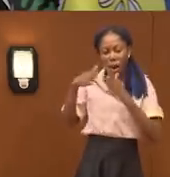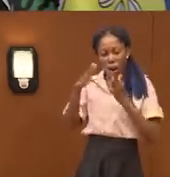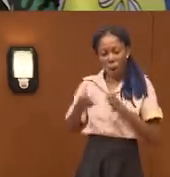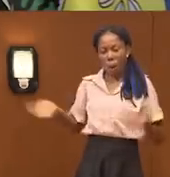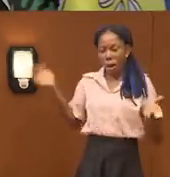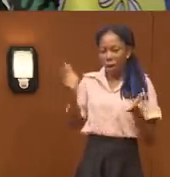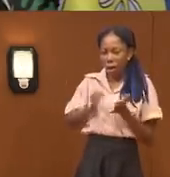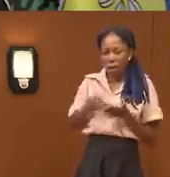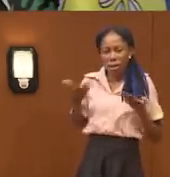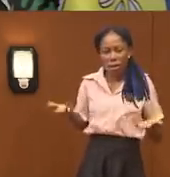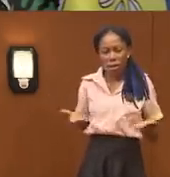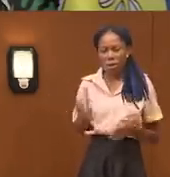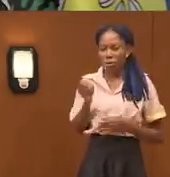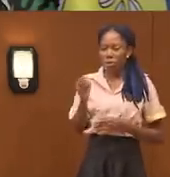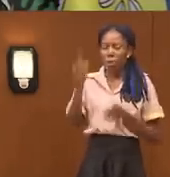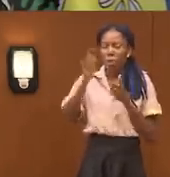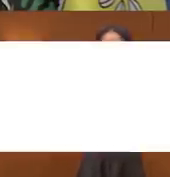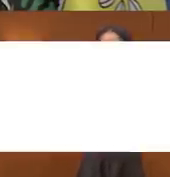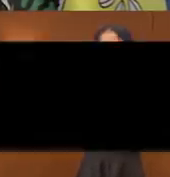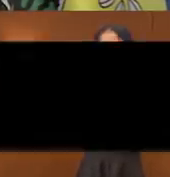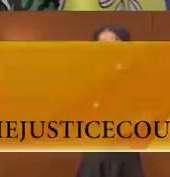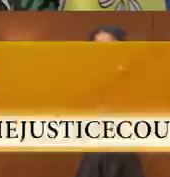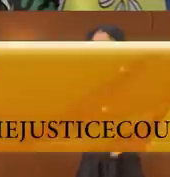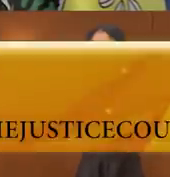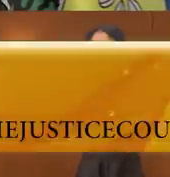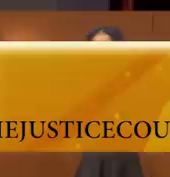you. So what else do you want them to do?